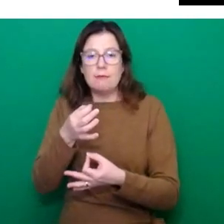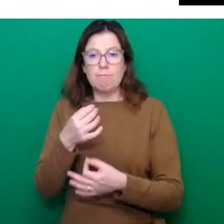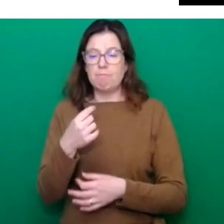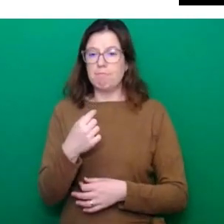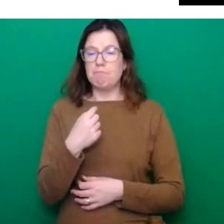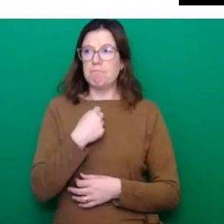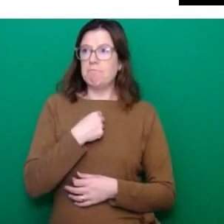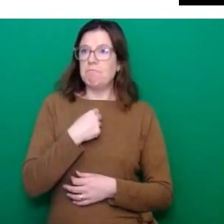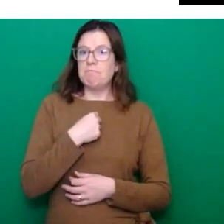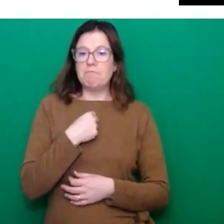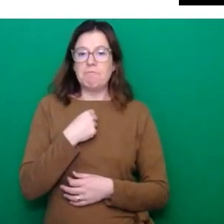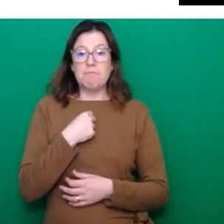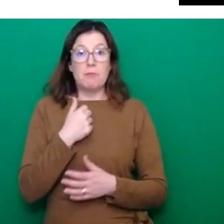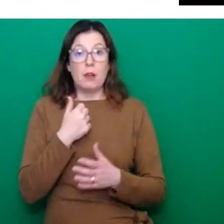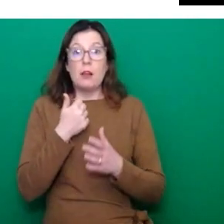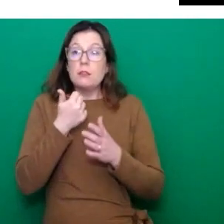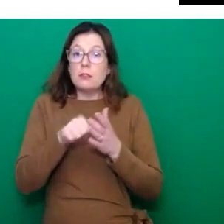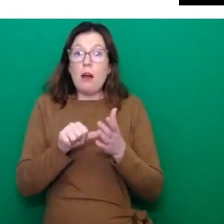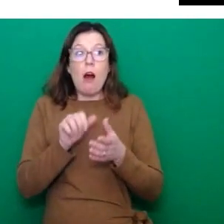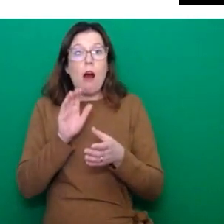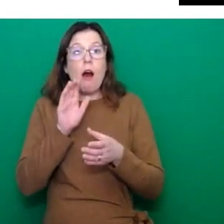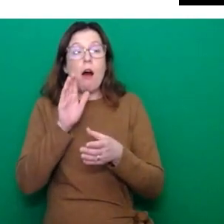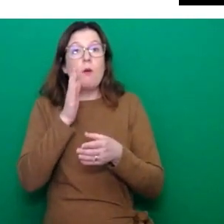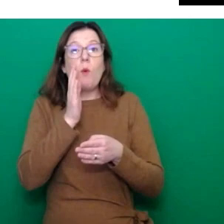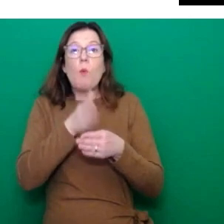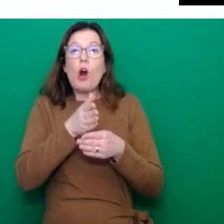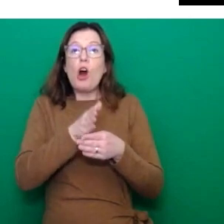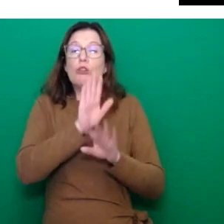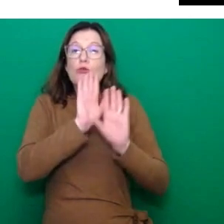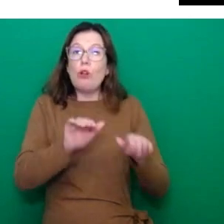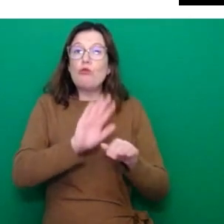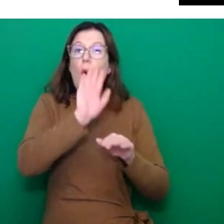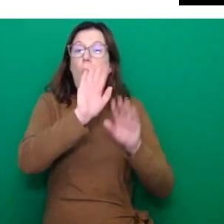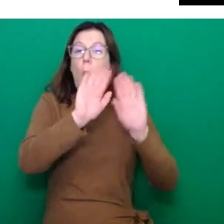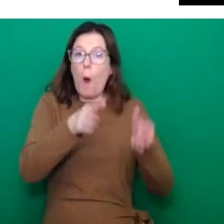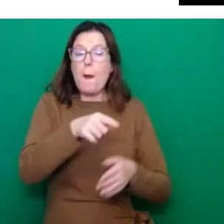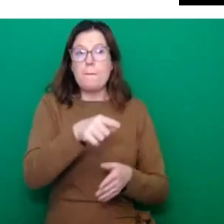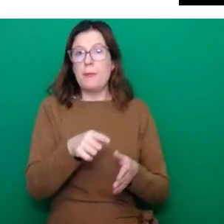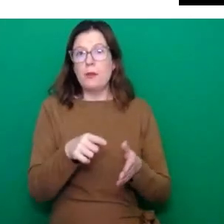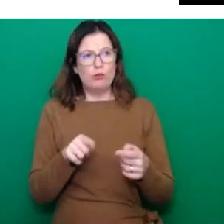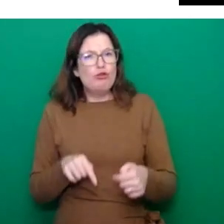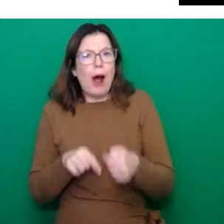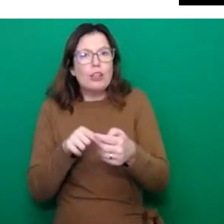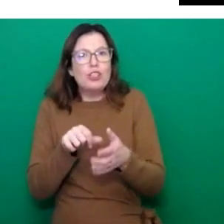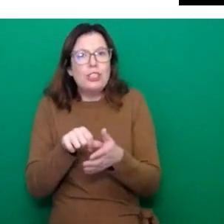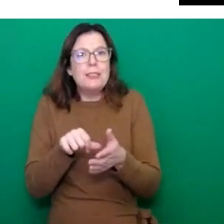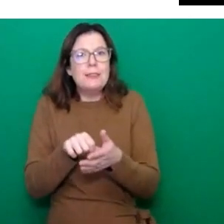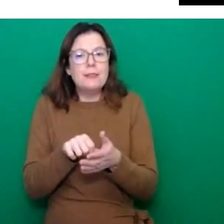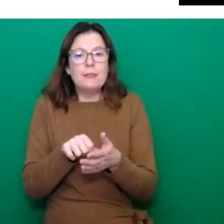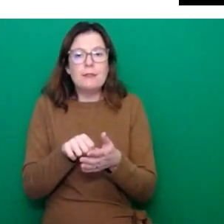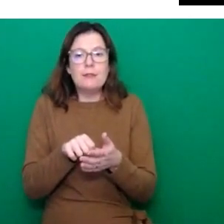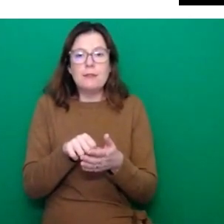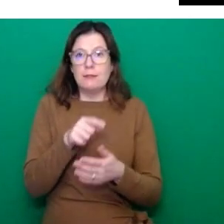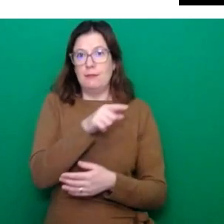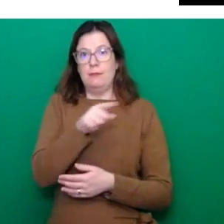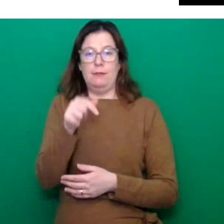I started working in a children's home, and that was extremely challenging. If anyone's knows